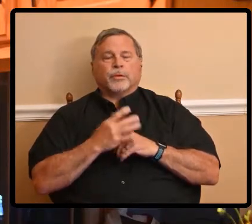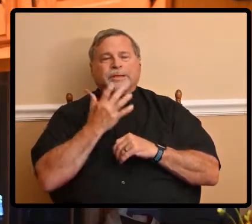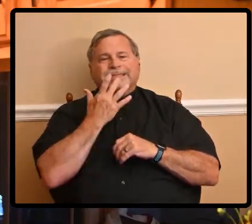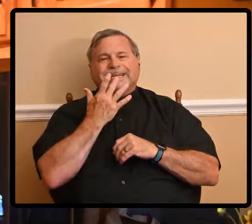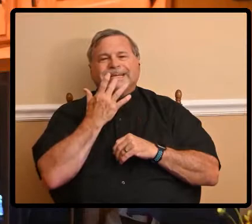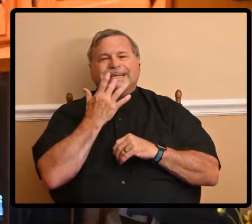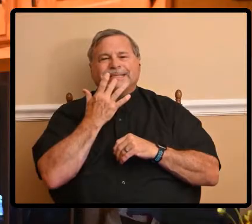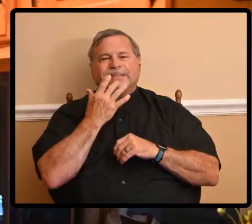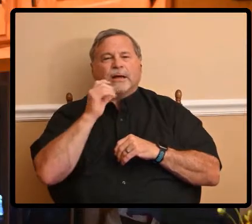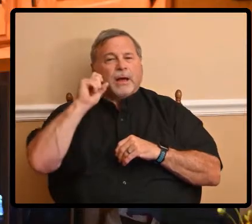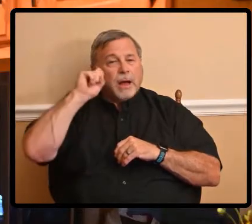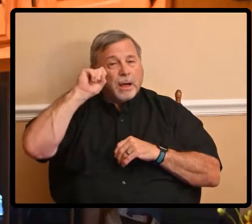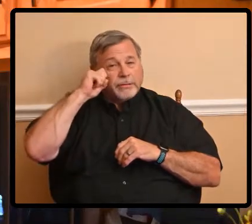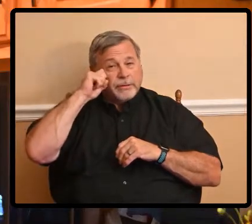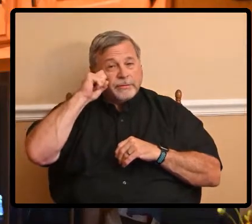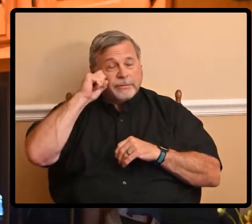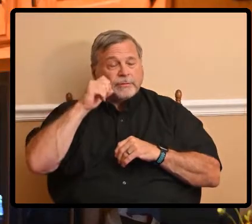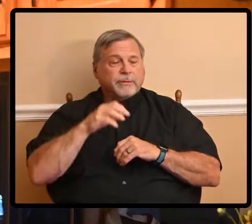Now you can taste the onions.